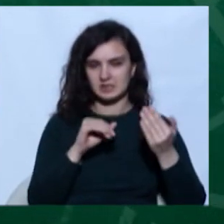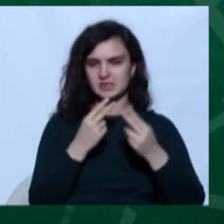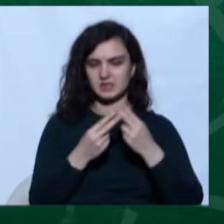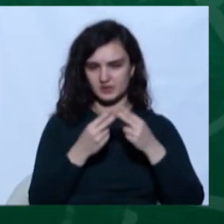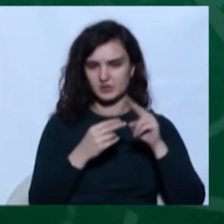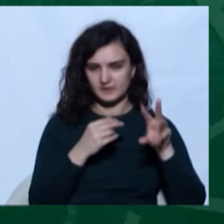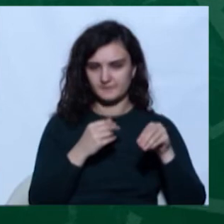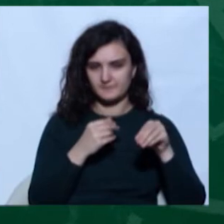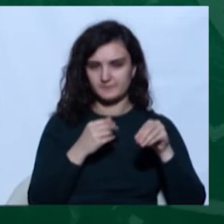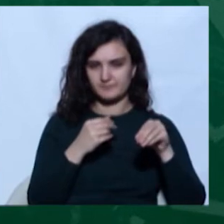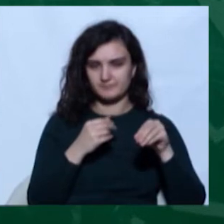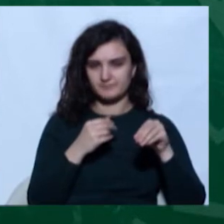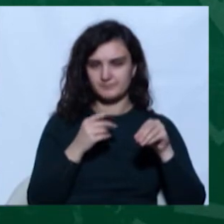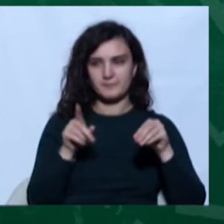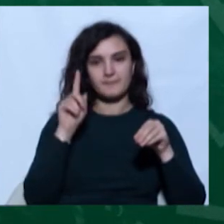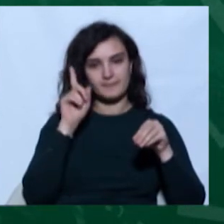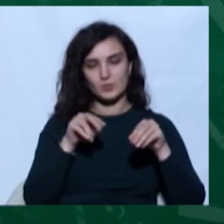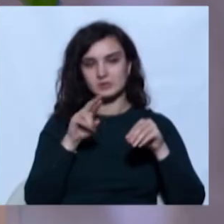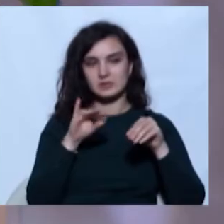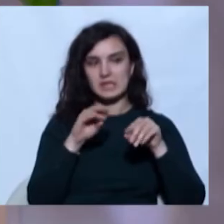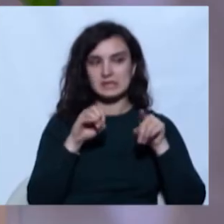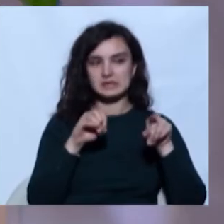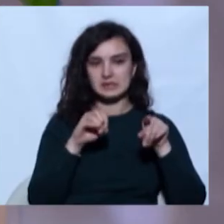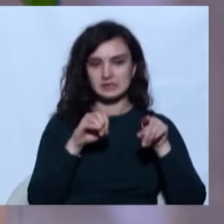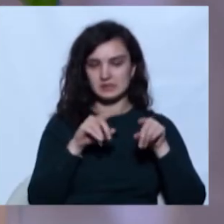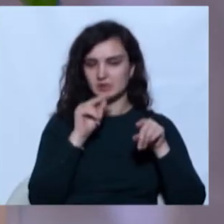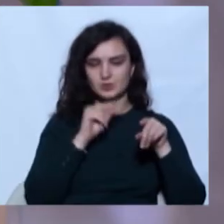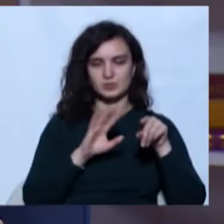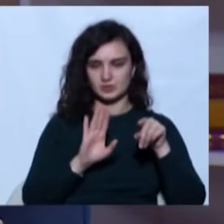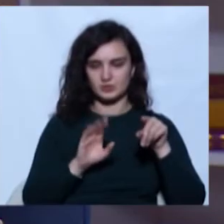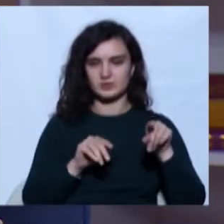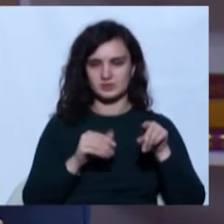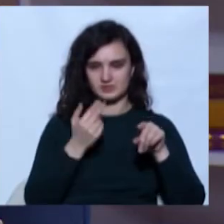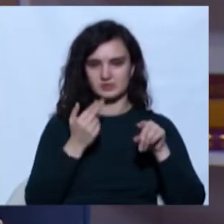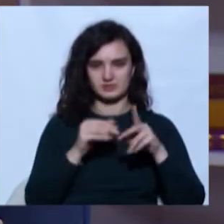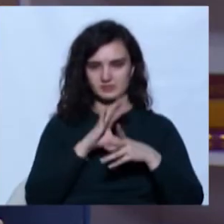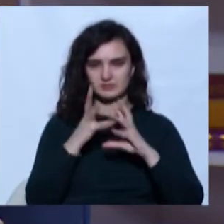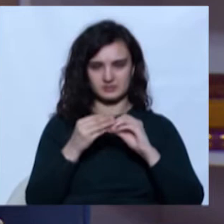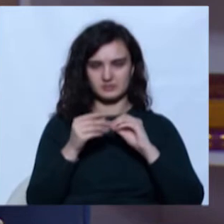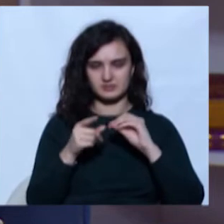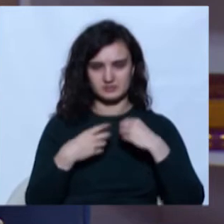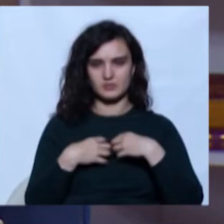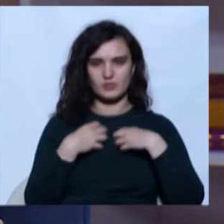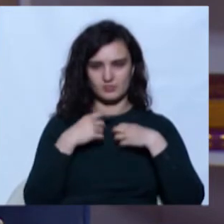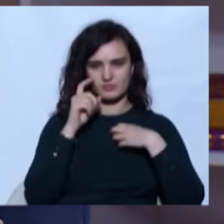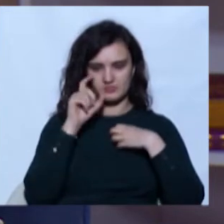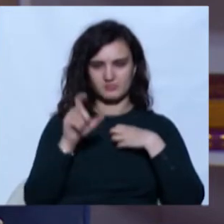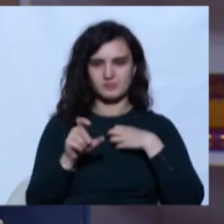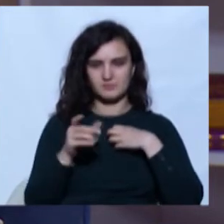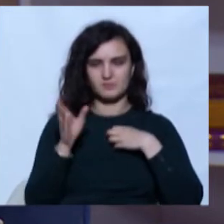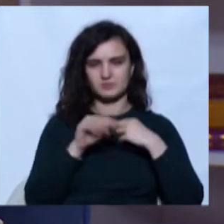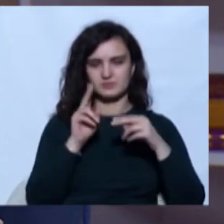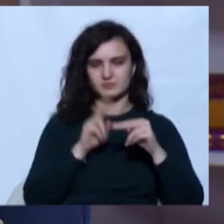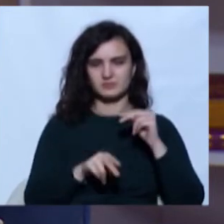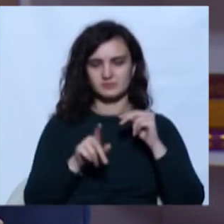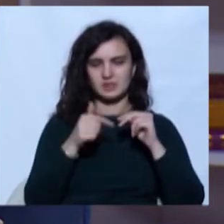prison, even though he knows that Dantes is innocent. Oh, these are some horrible men, but let's end on